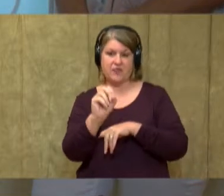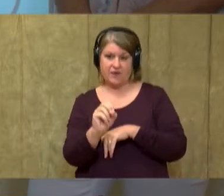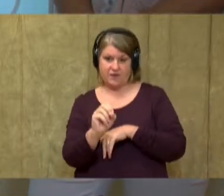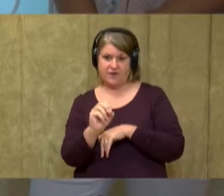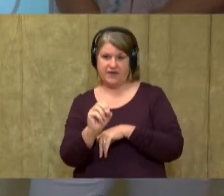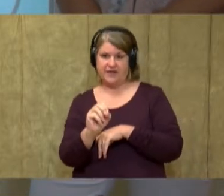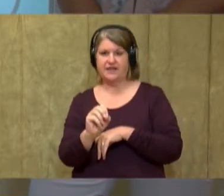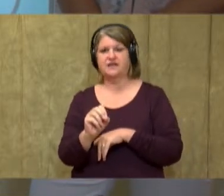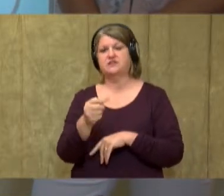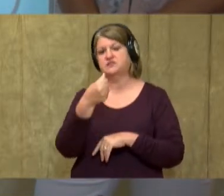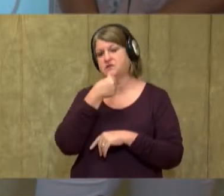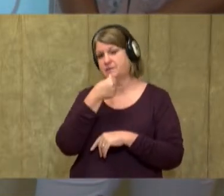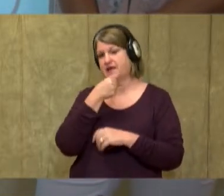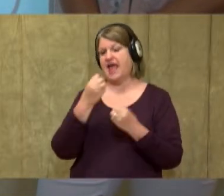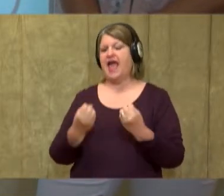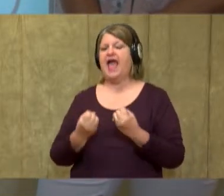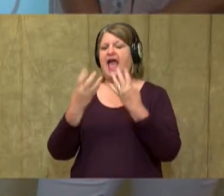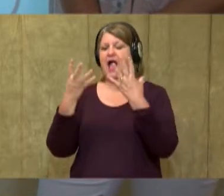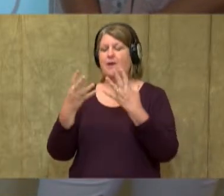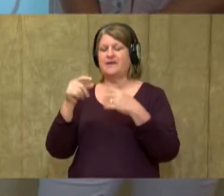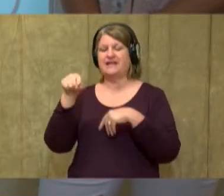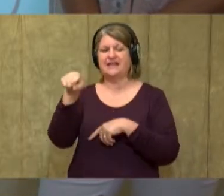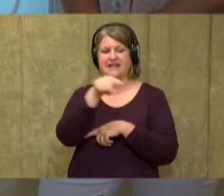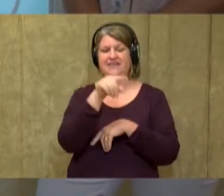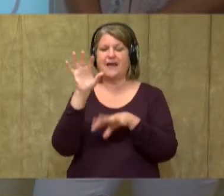they pick all together?